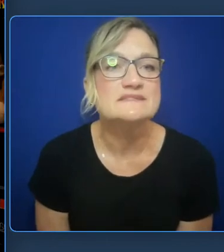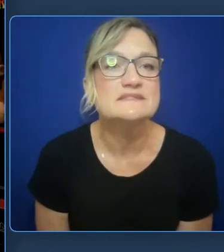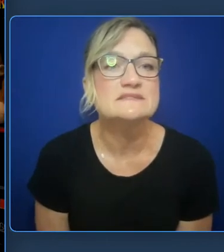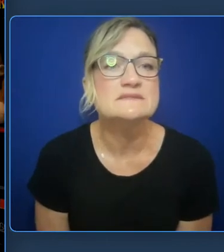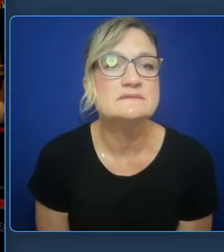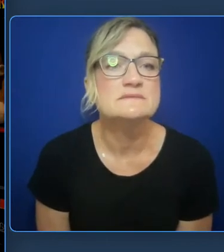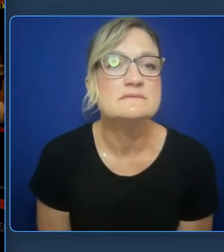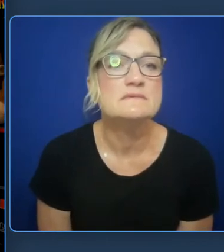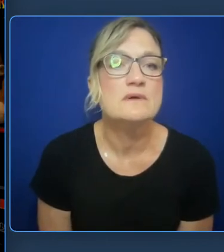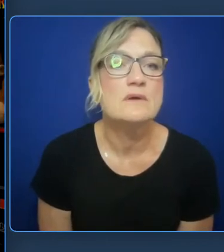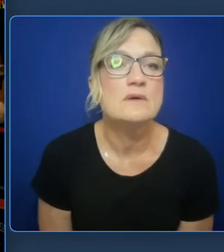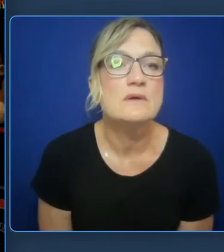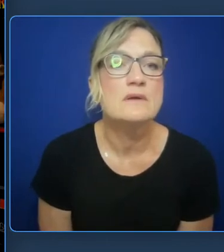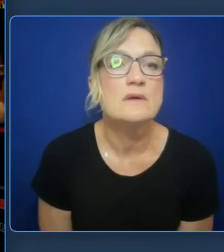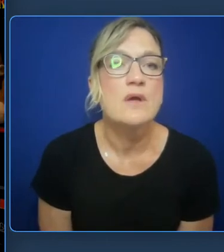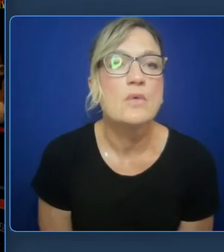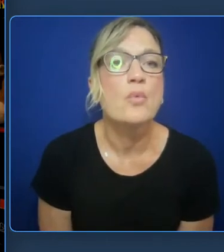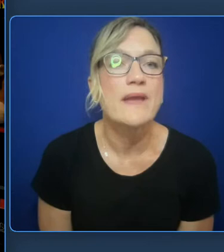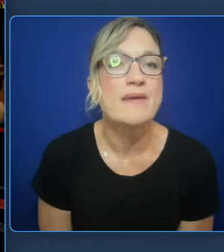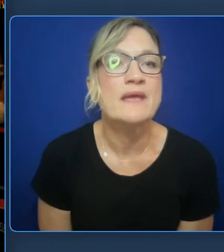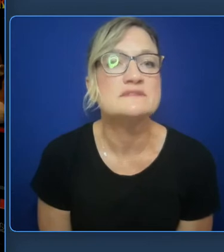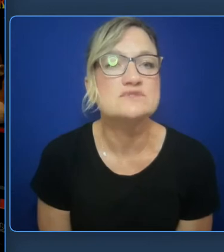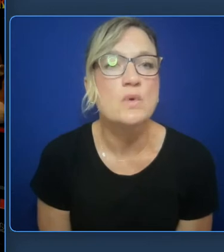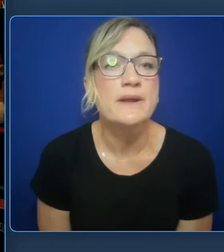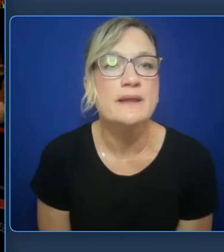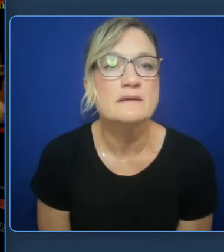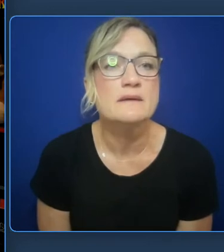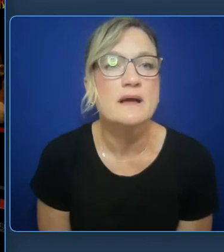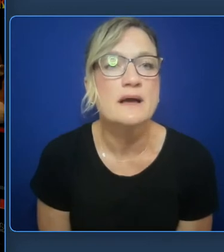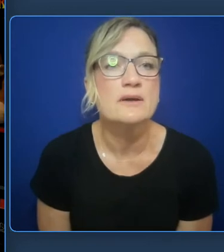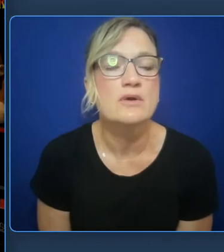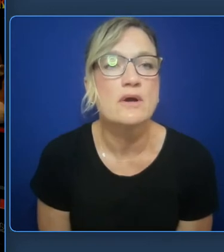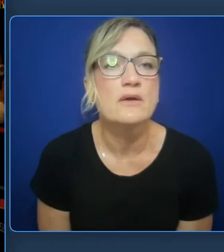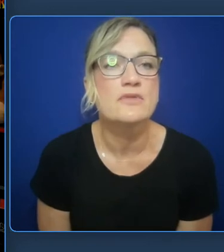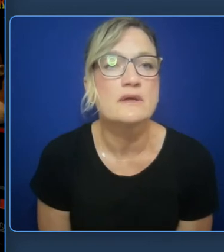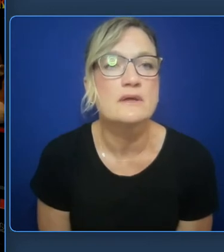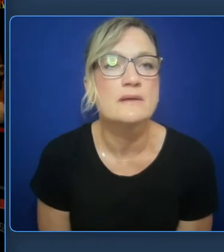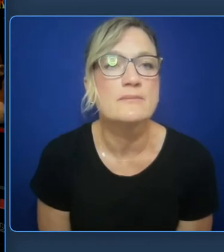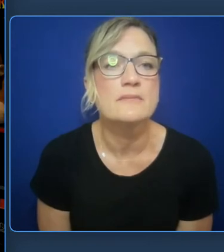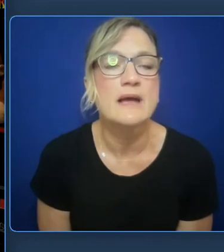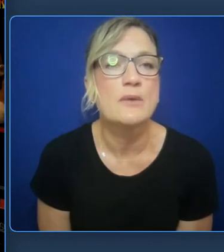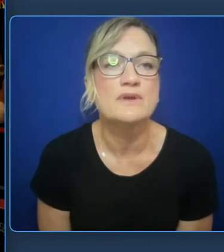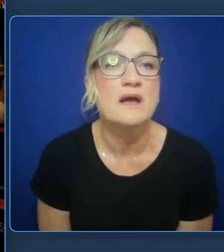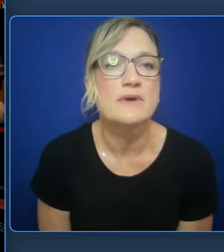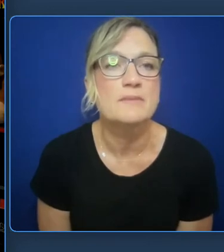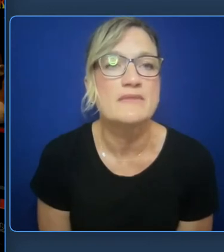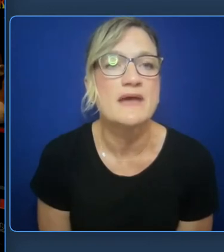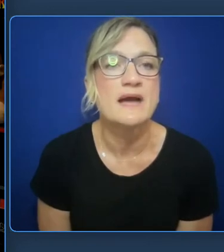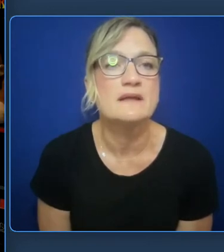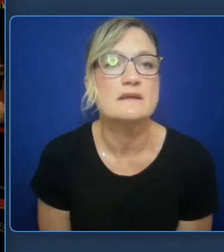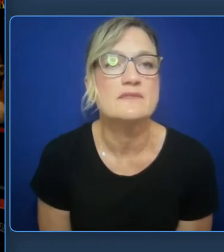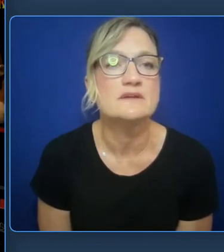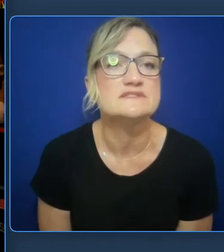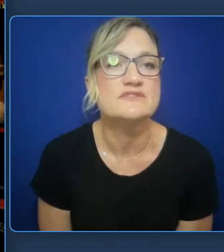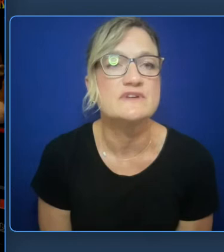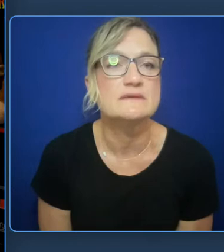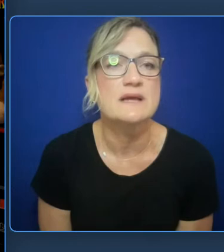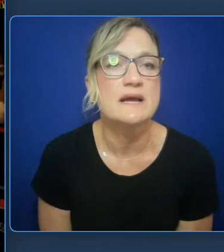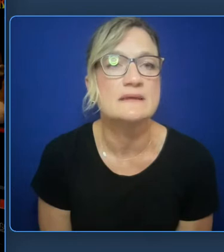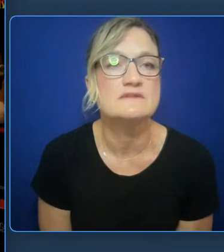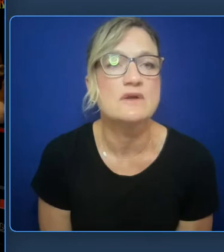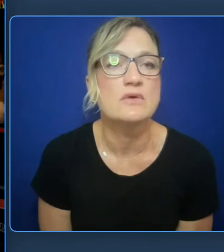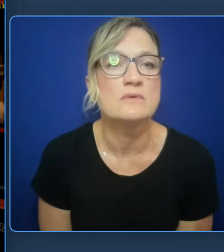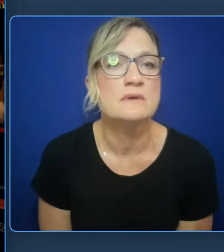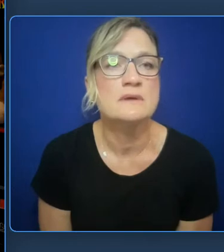the smart glasses, the Wayband story, I don't know, or the, I would not recommend that. There's